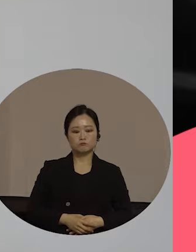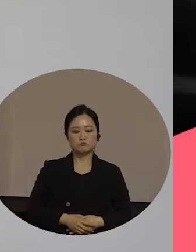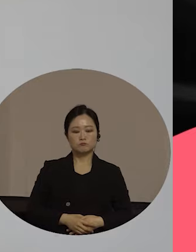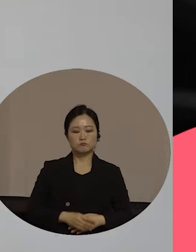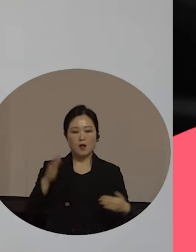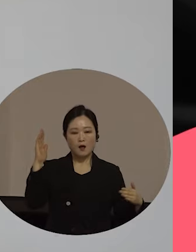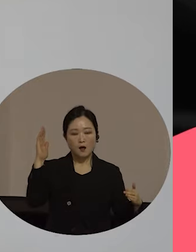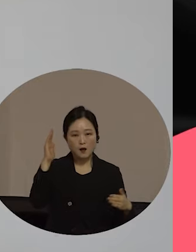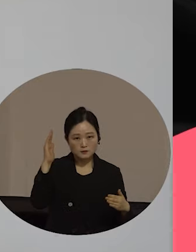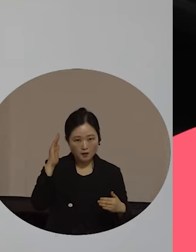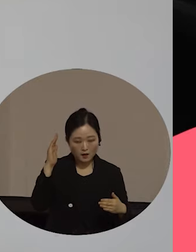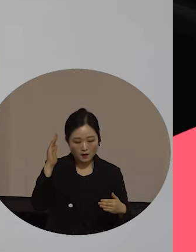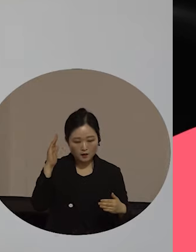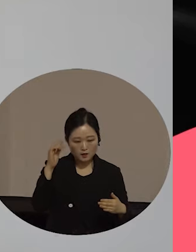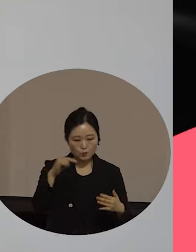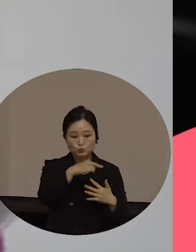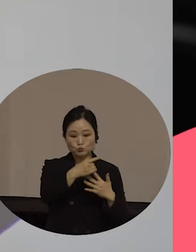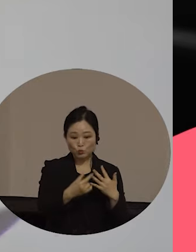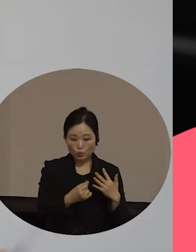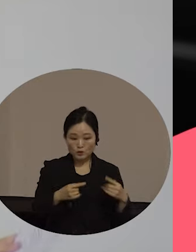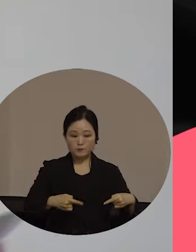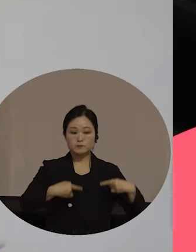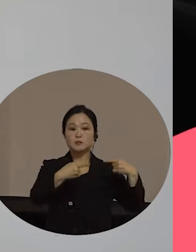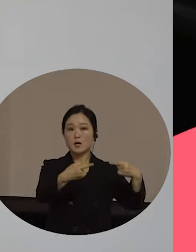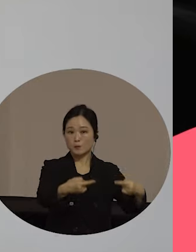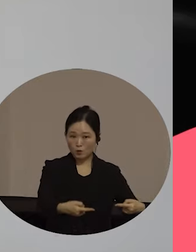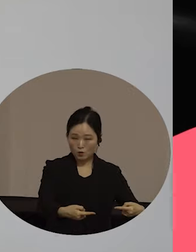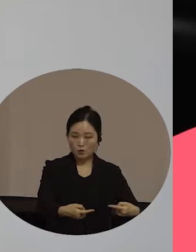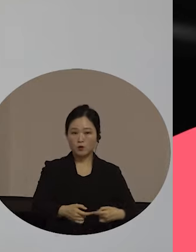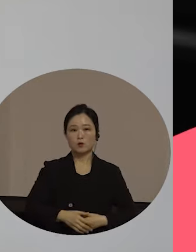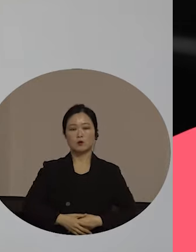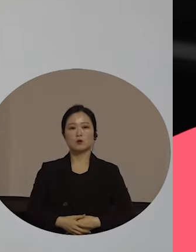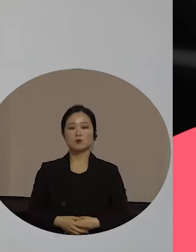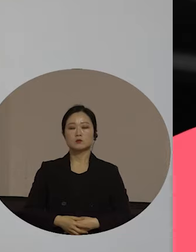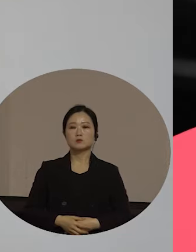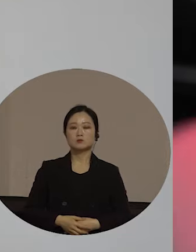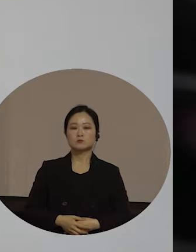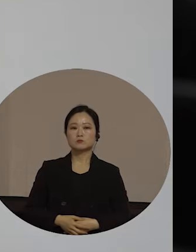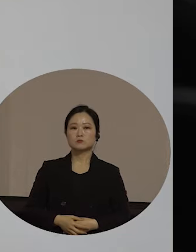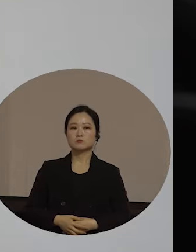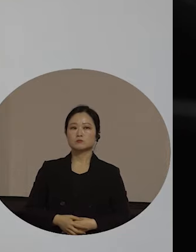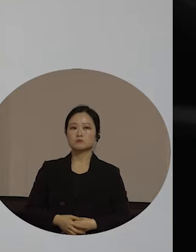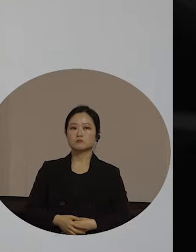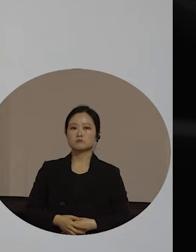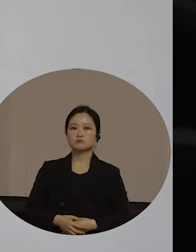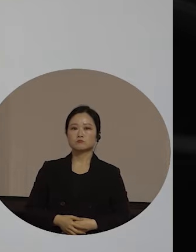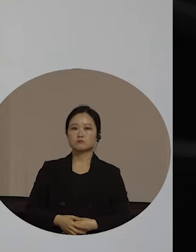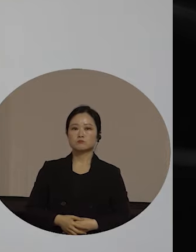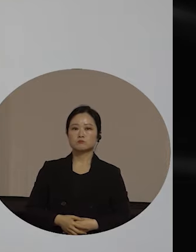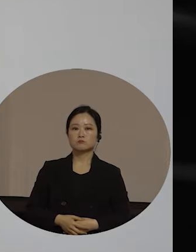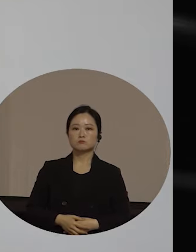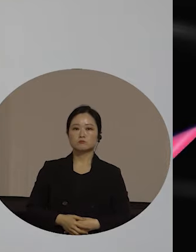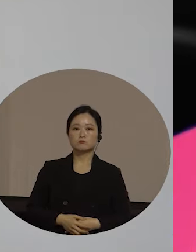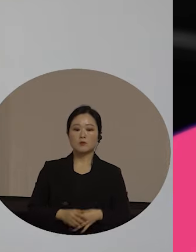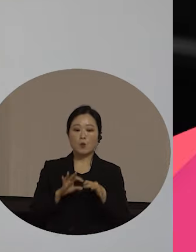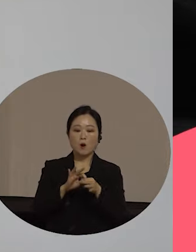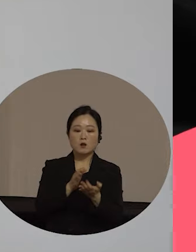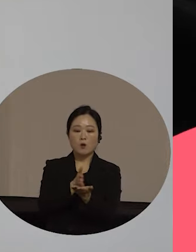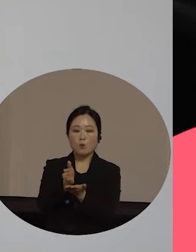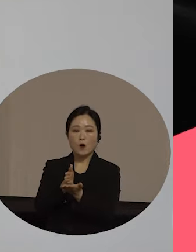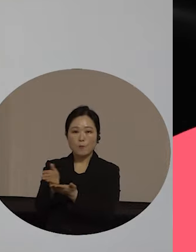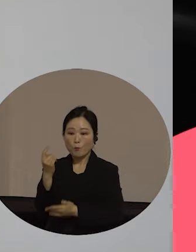well as academic achievement. At the district level, we have Inner City